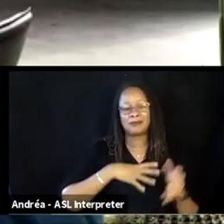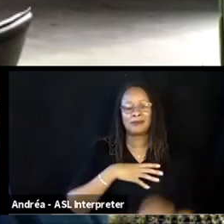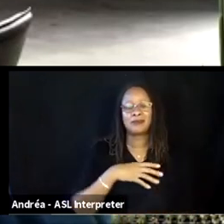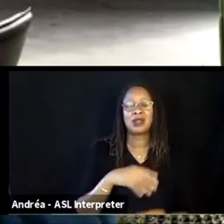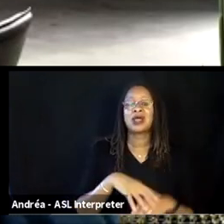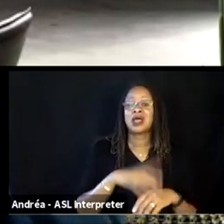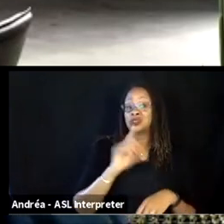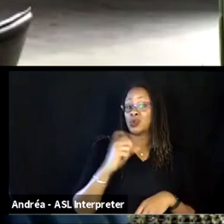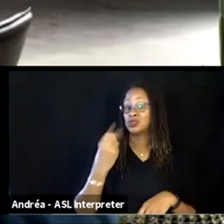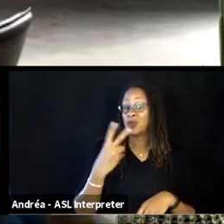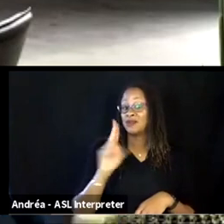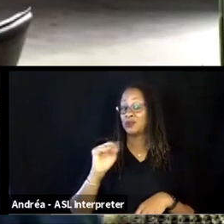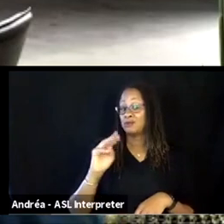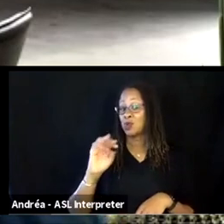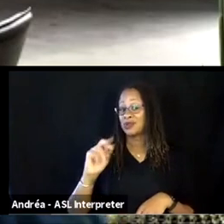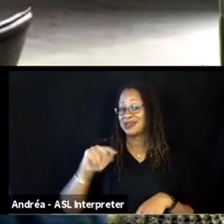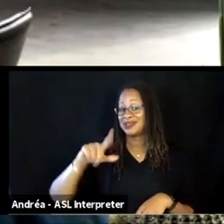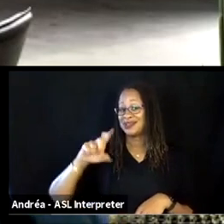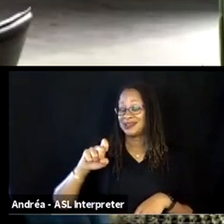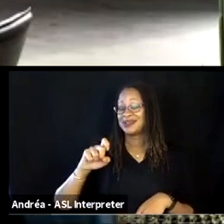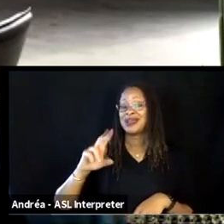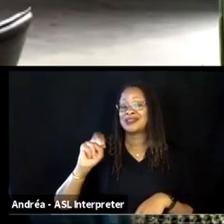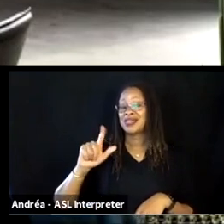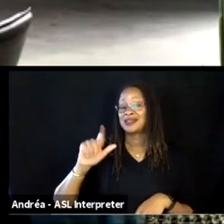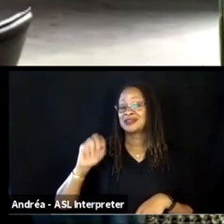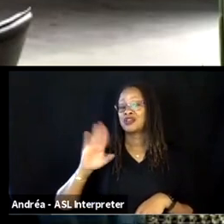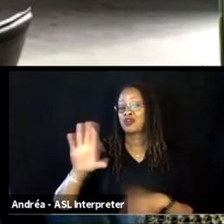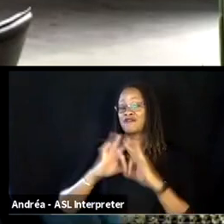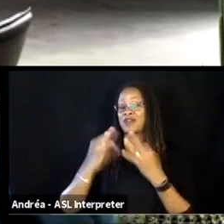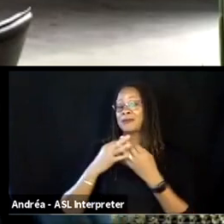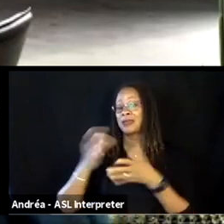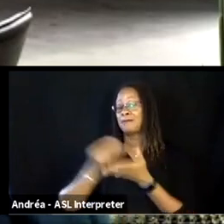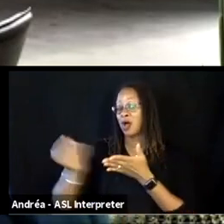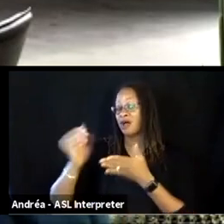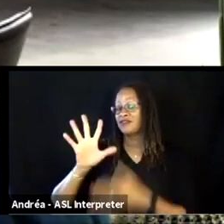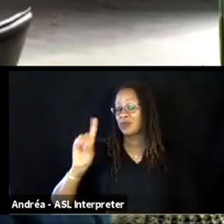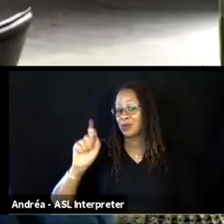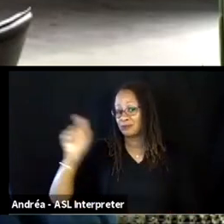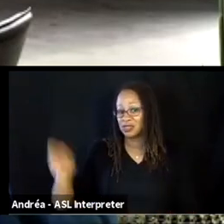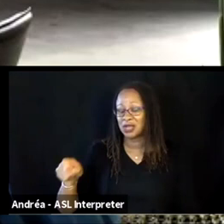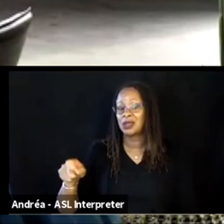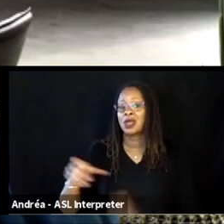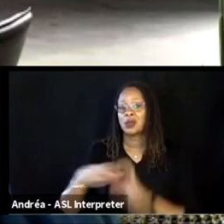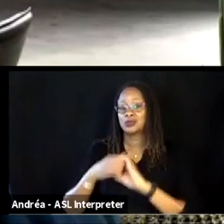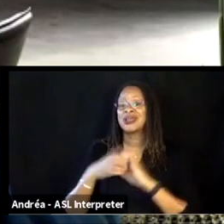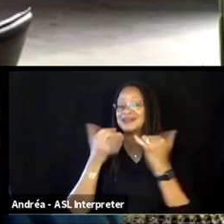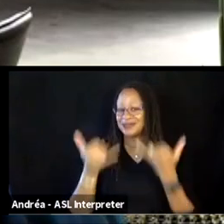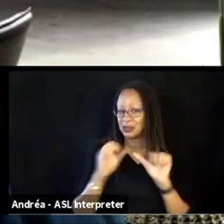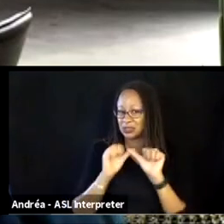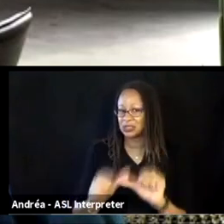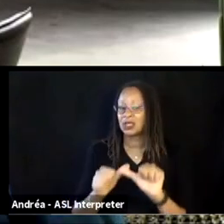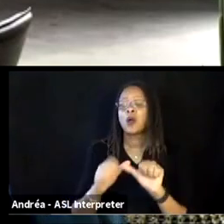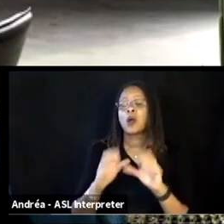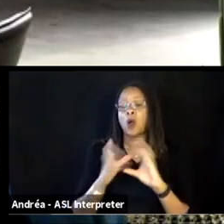her family purchased 51% ownership. And so it is owned by an African-American female.